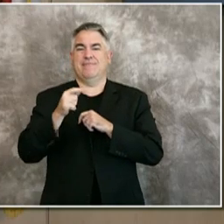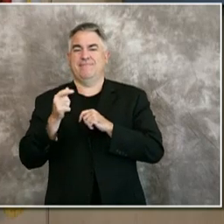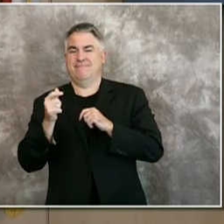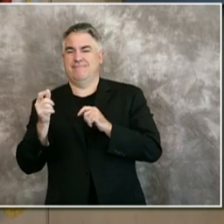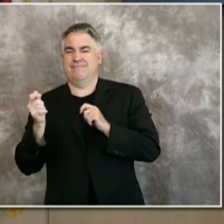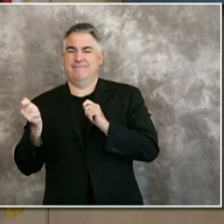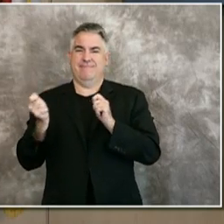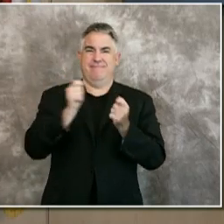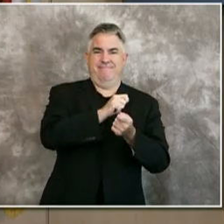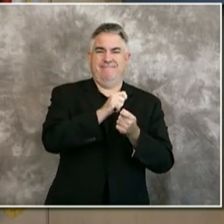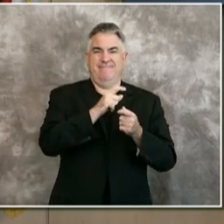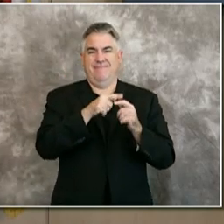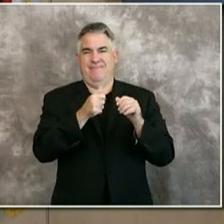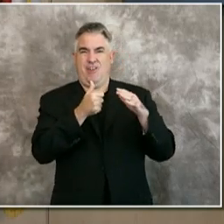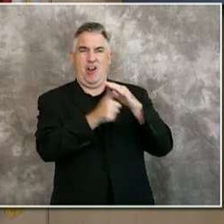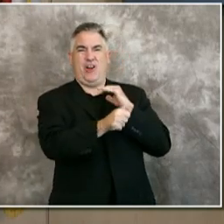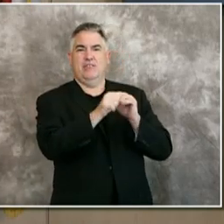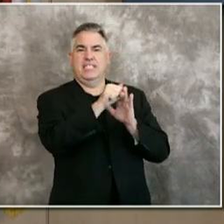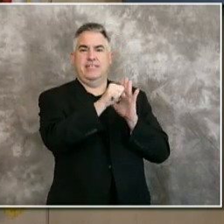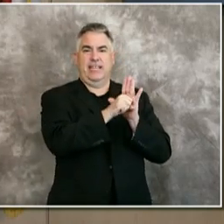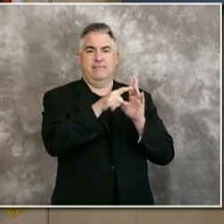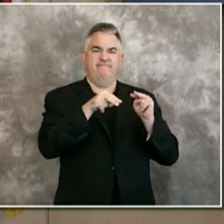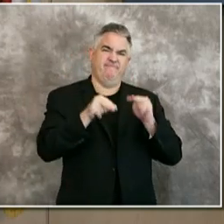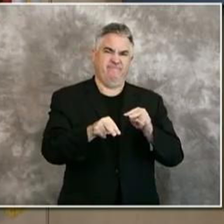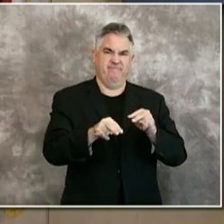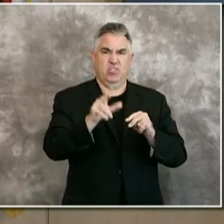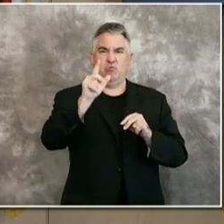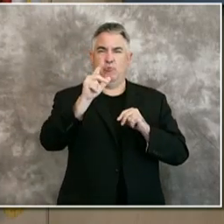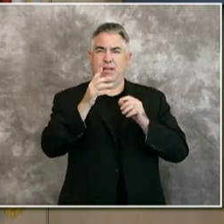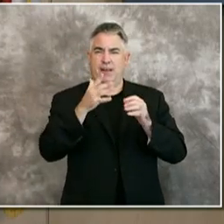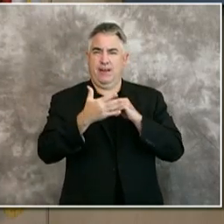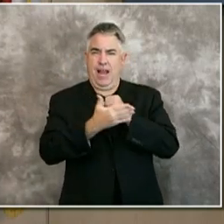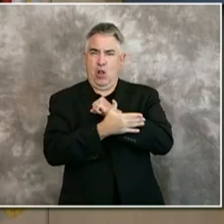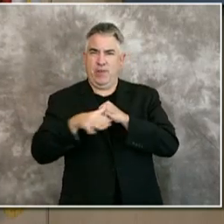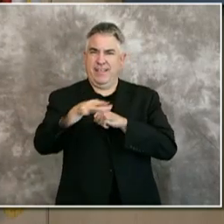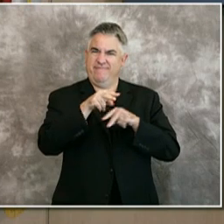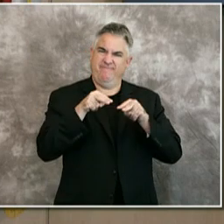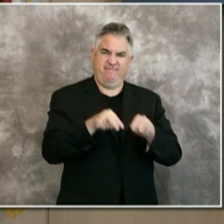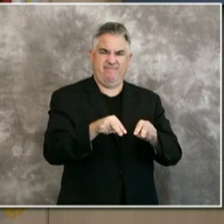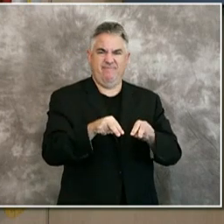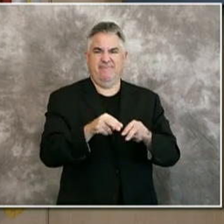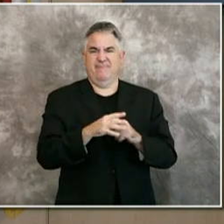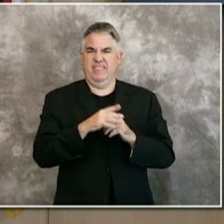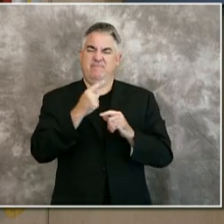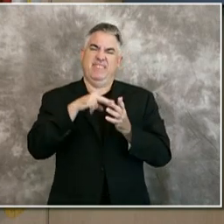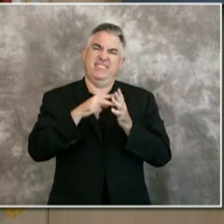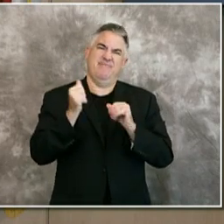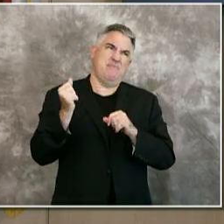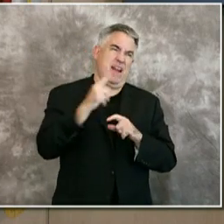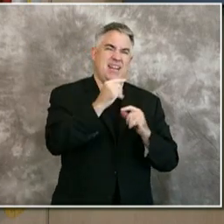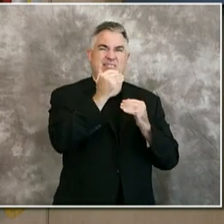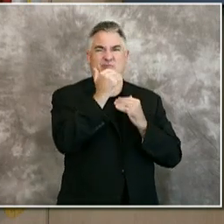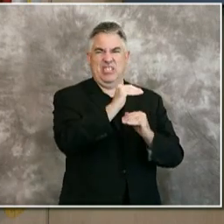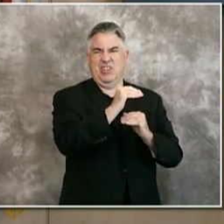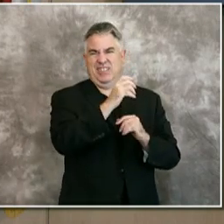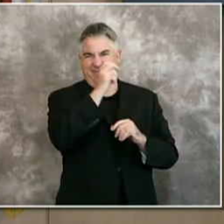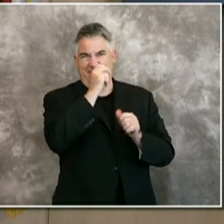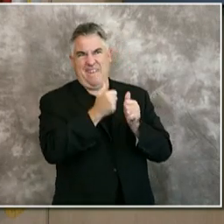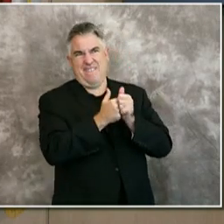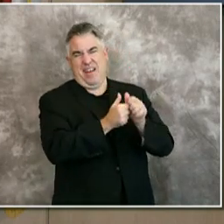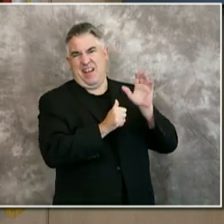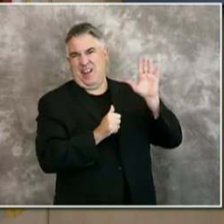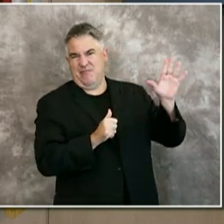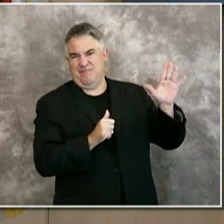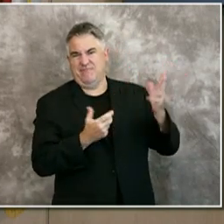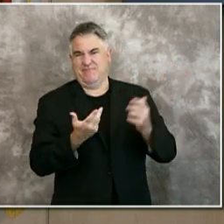state watch list that could lead to the return of some of the restrictions that we have had in the past. Counties placed on